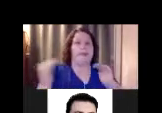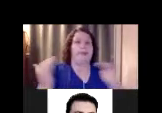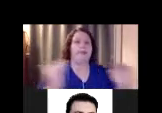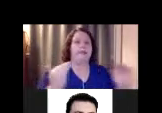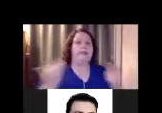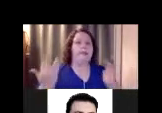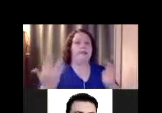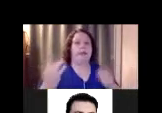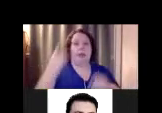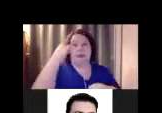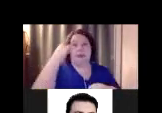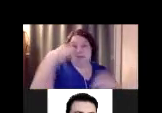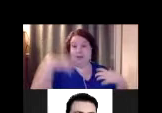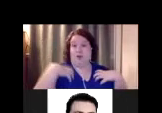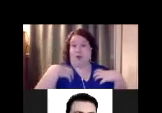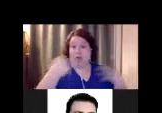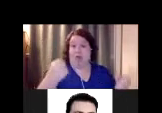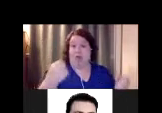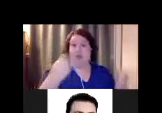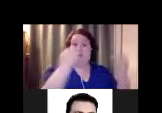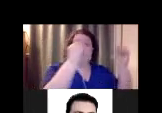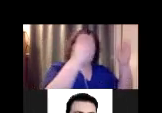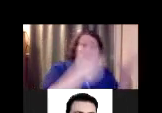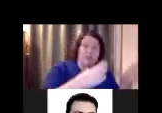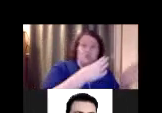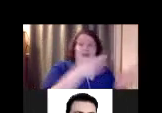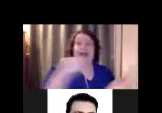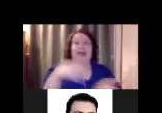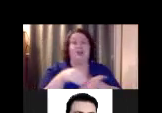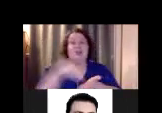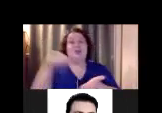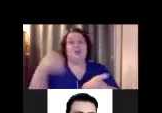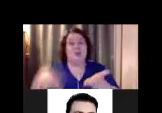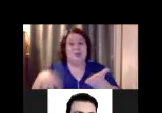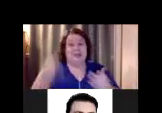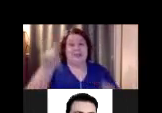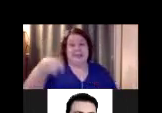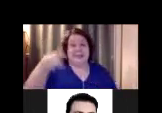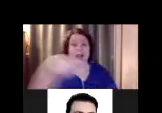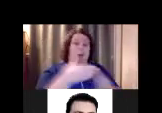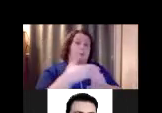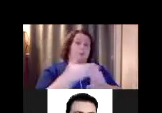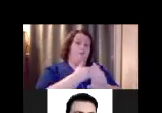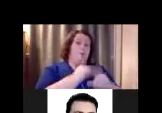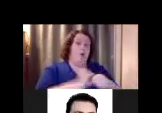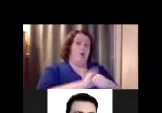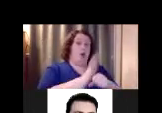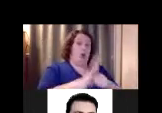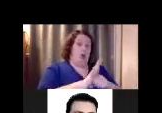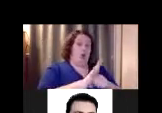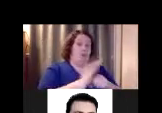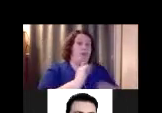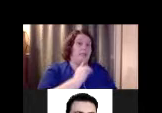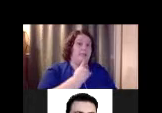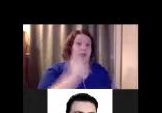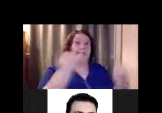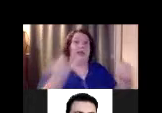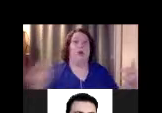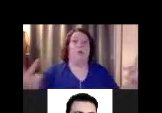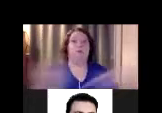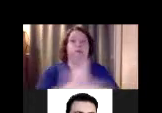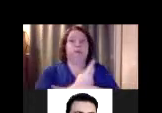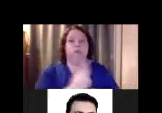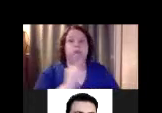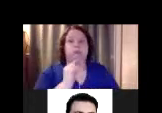mental health for teachers and students now, especially, you know, pre-COVID, it was a big deal. Now it's an even bigger deal. And to say that you're coming